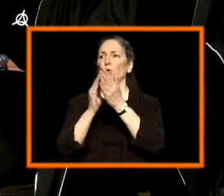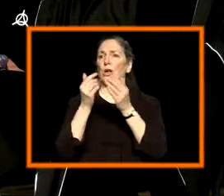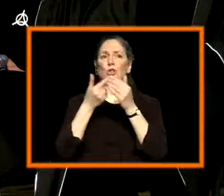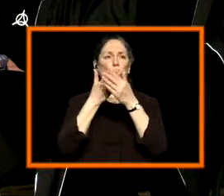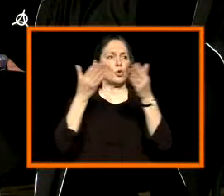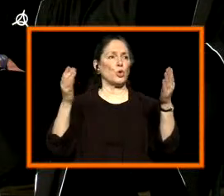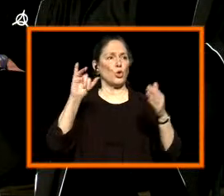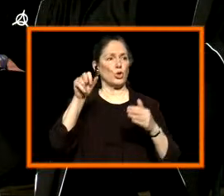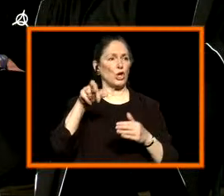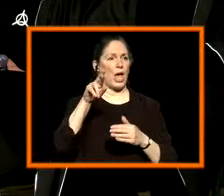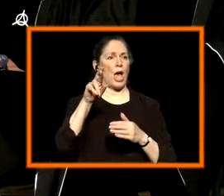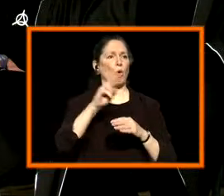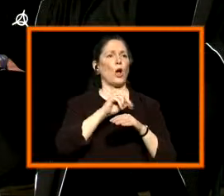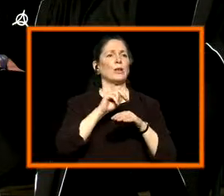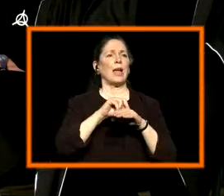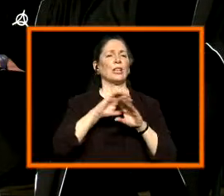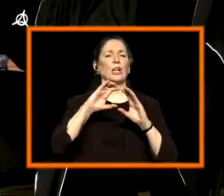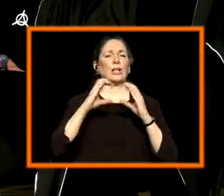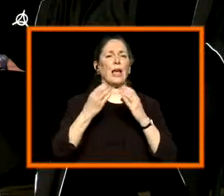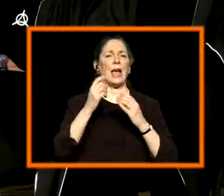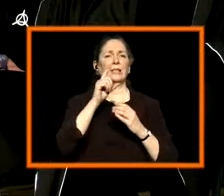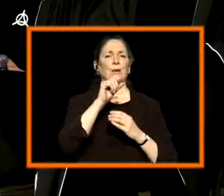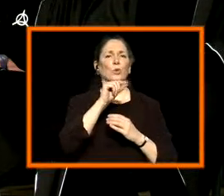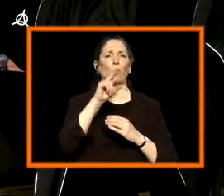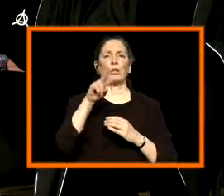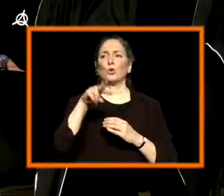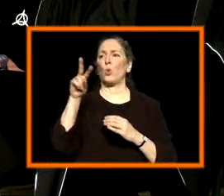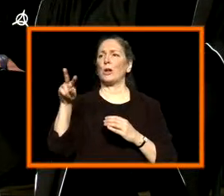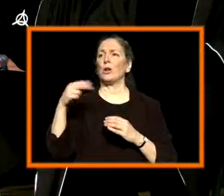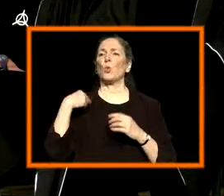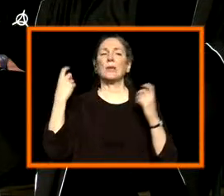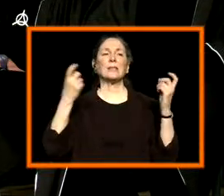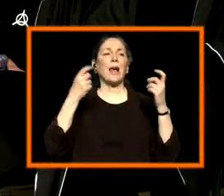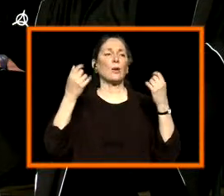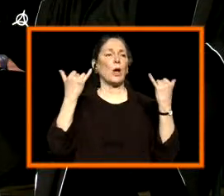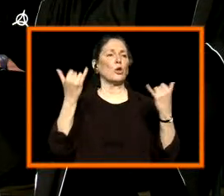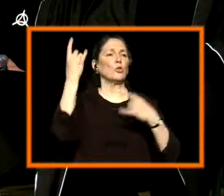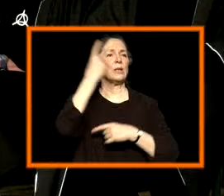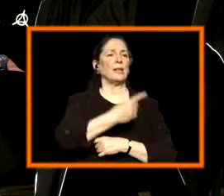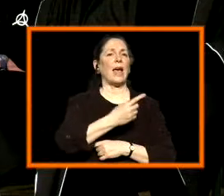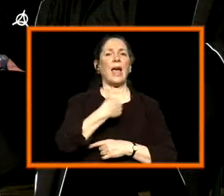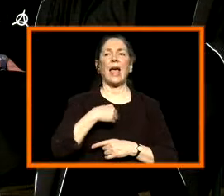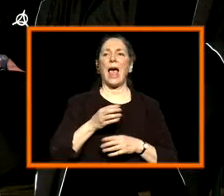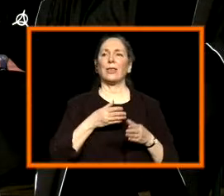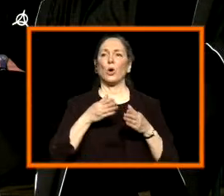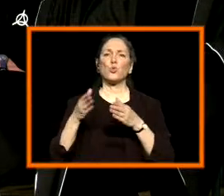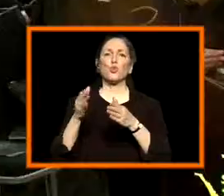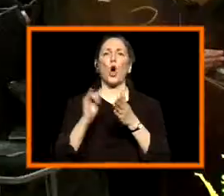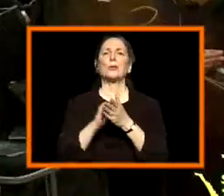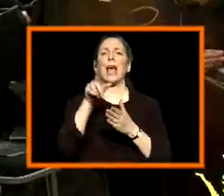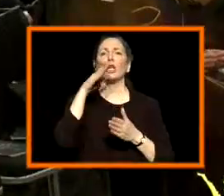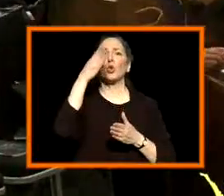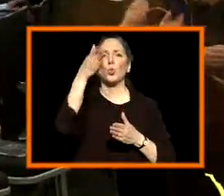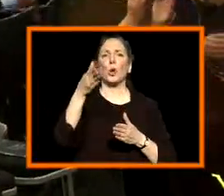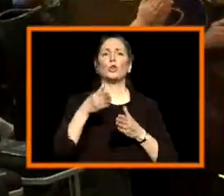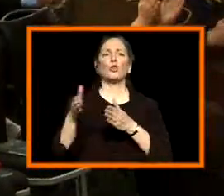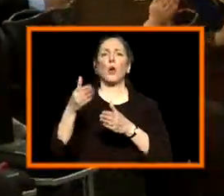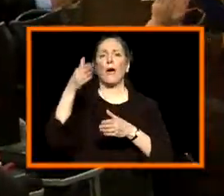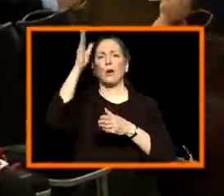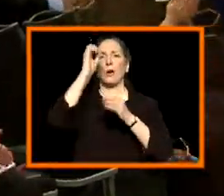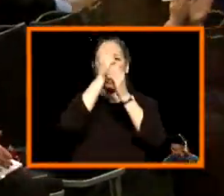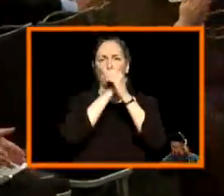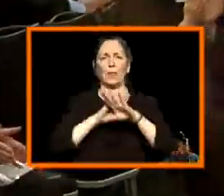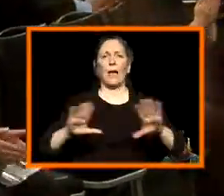to you, Jaguar Nation Class of 2022. We celebrate you today and the roads that you will travel. God